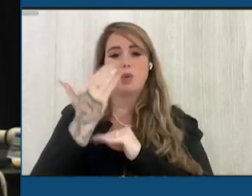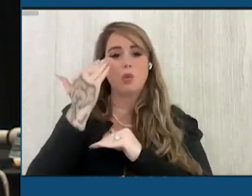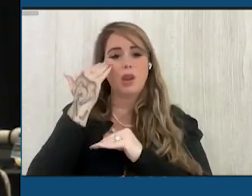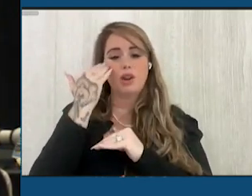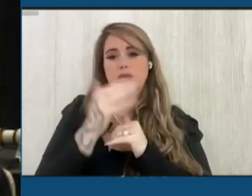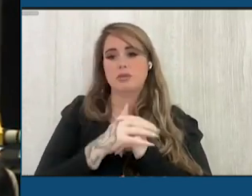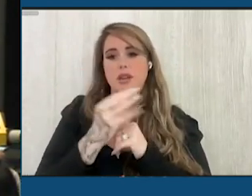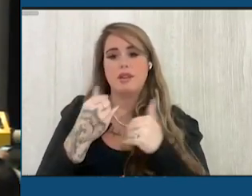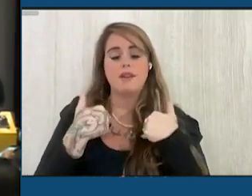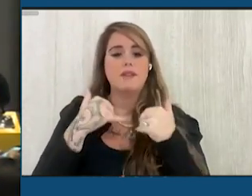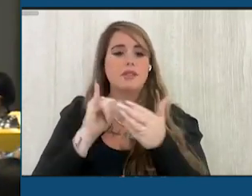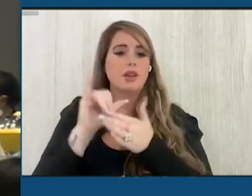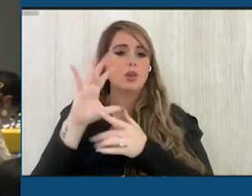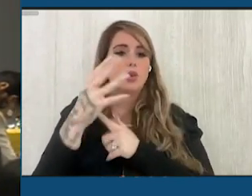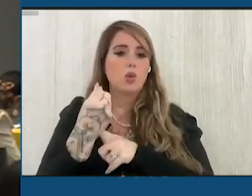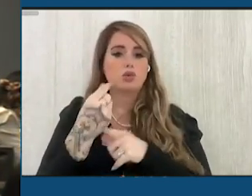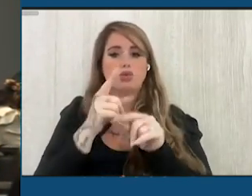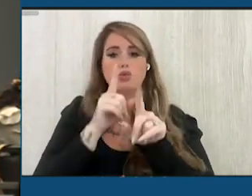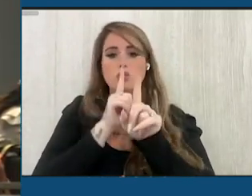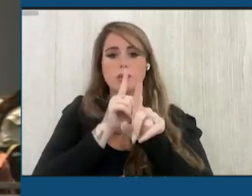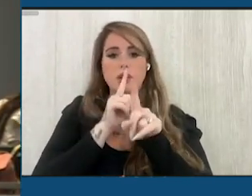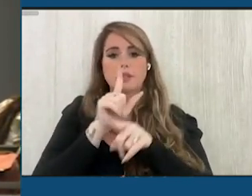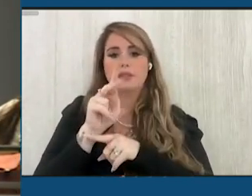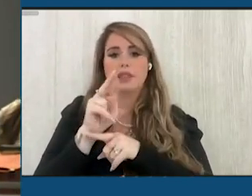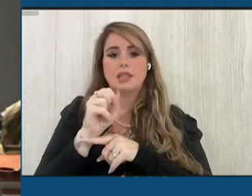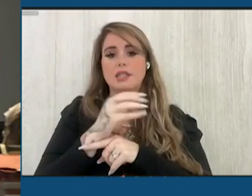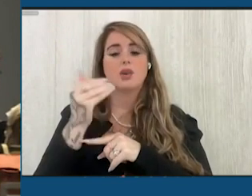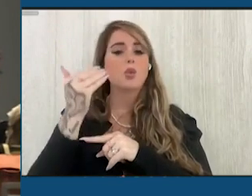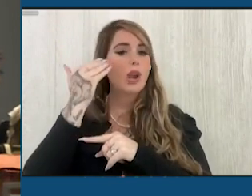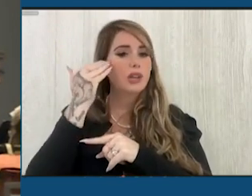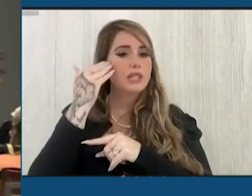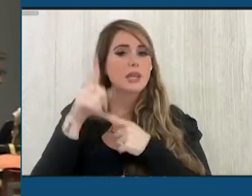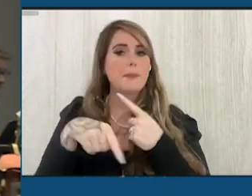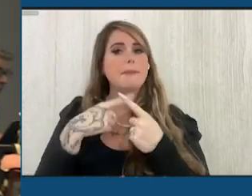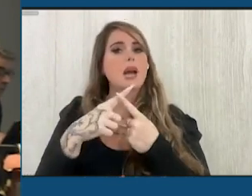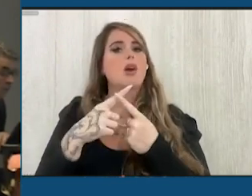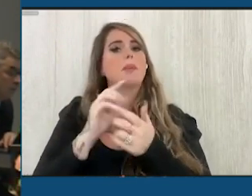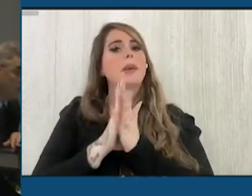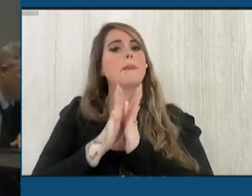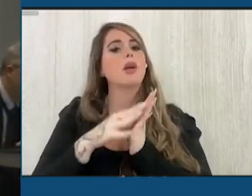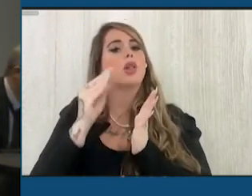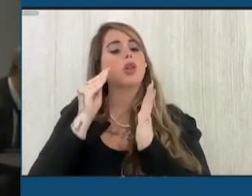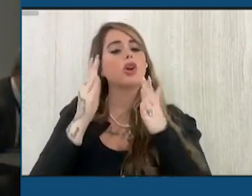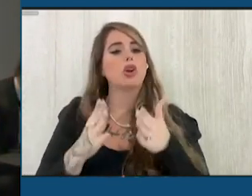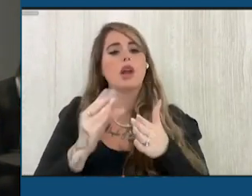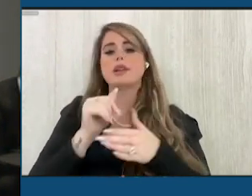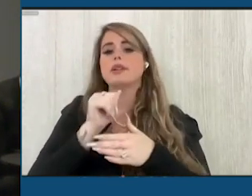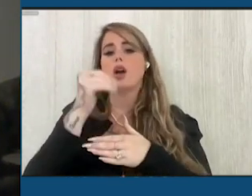that culture responsive lens and have that awareness of being the learner and not the knower.